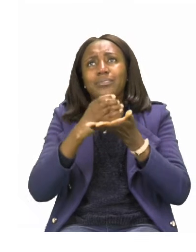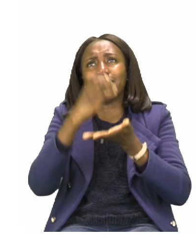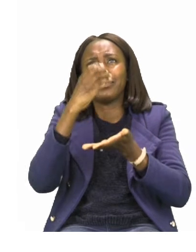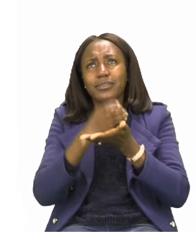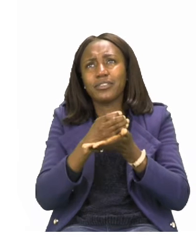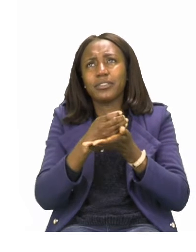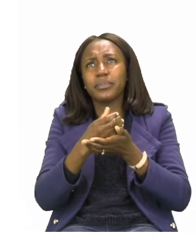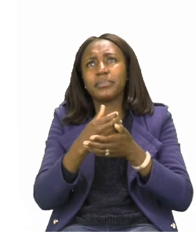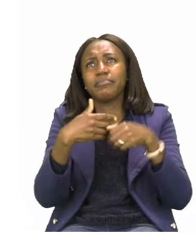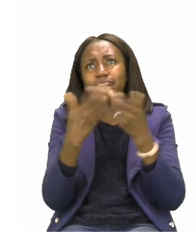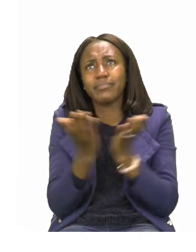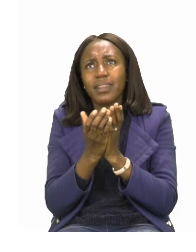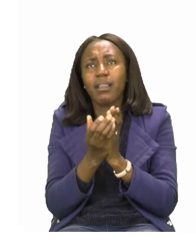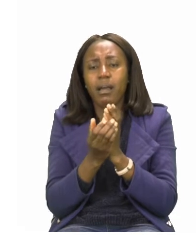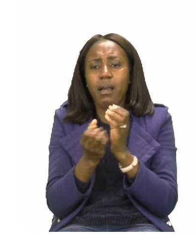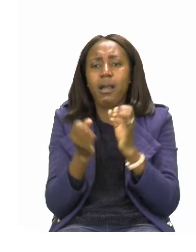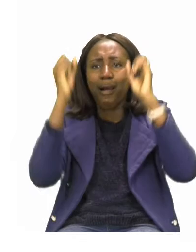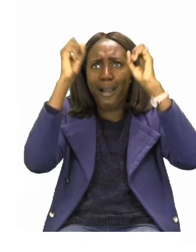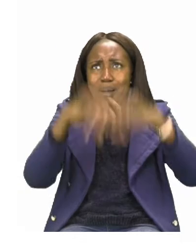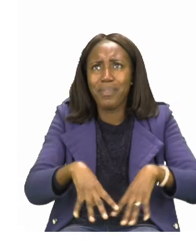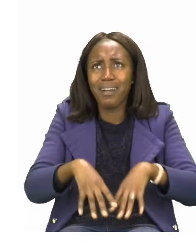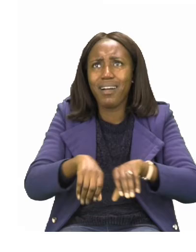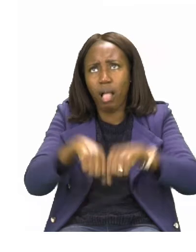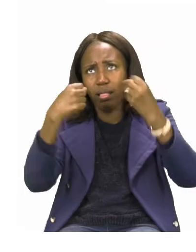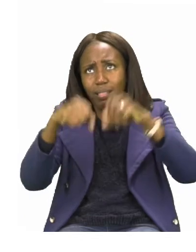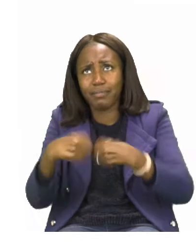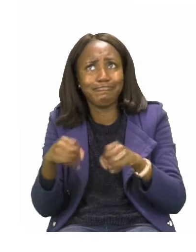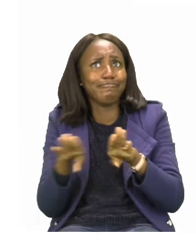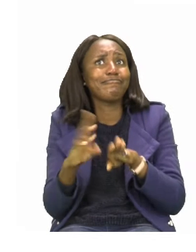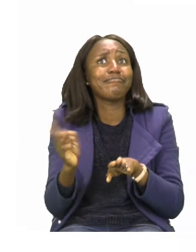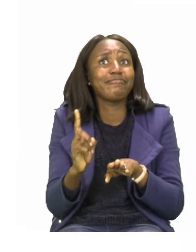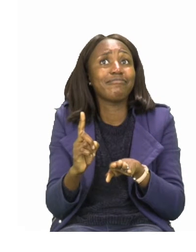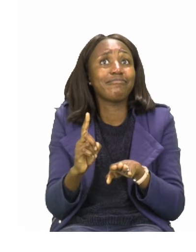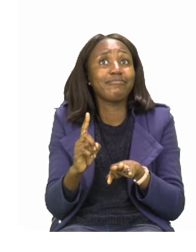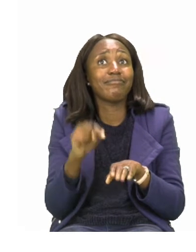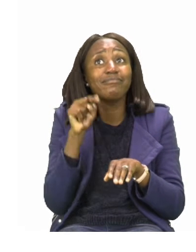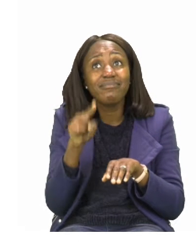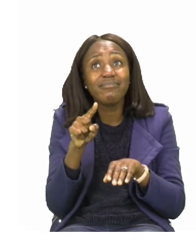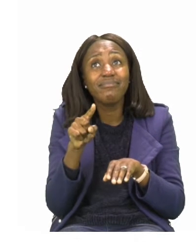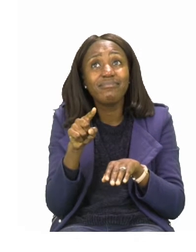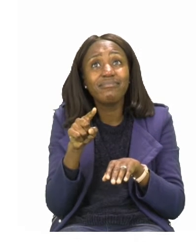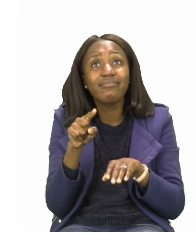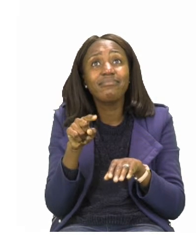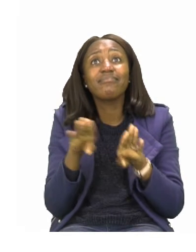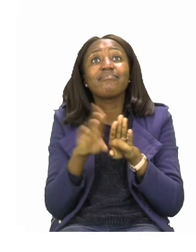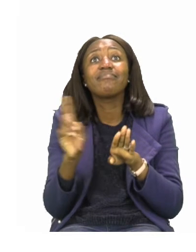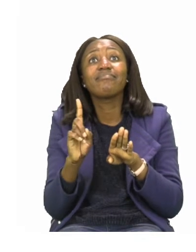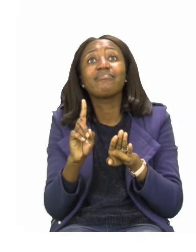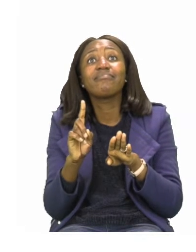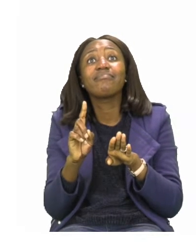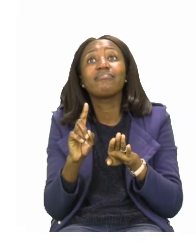into pieces. What will you do? Will you reduce,